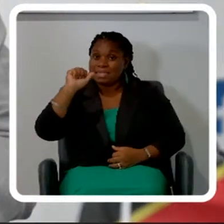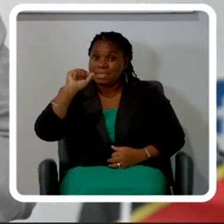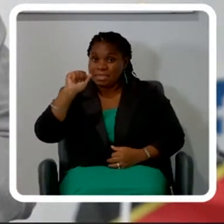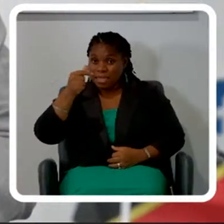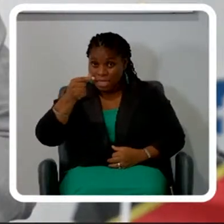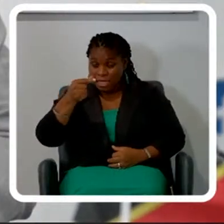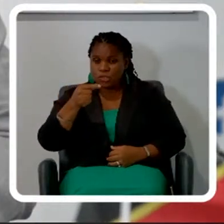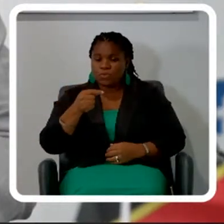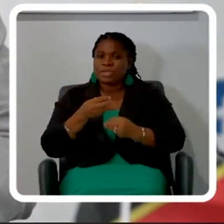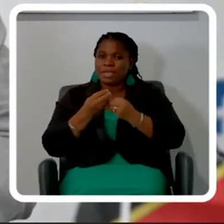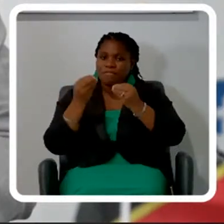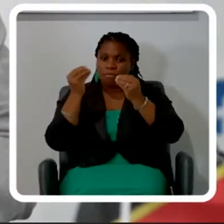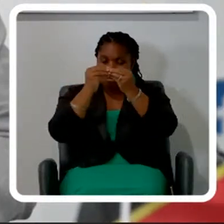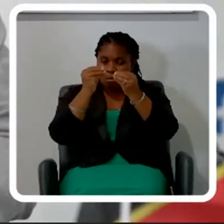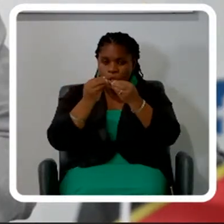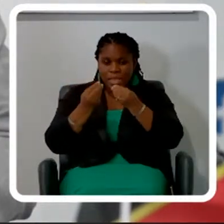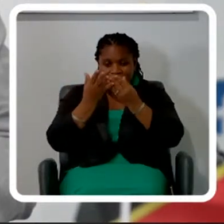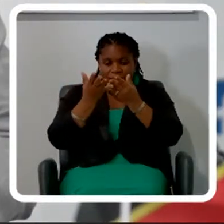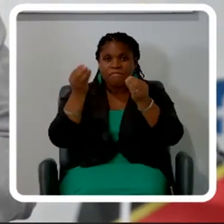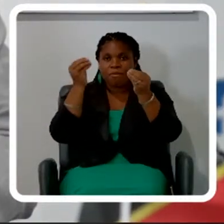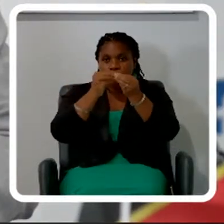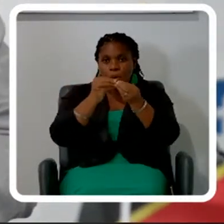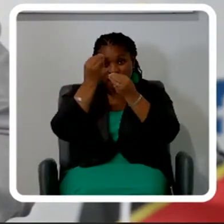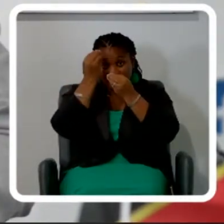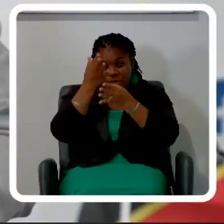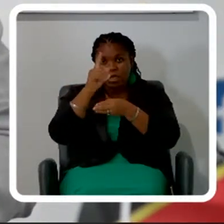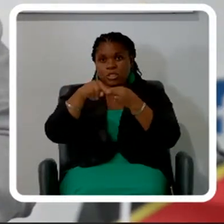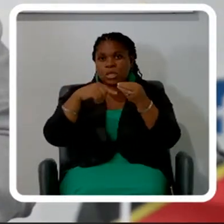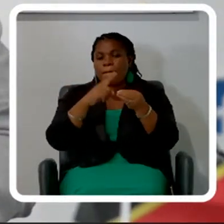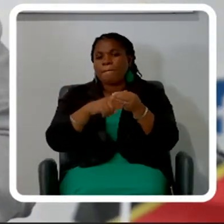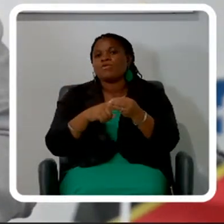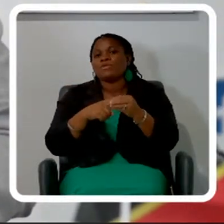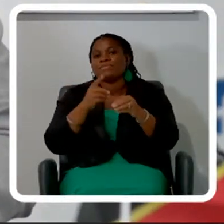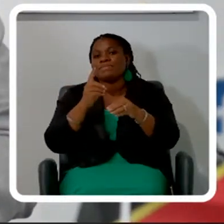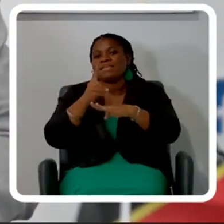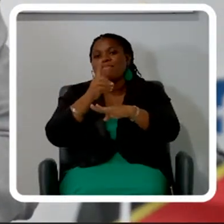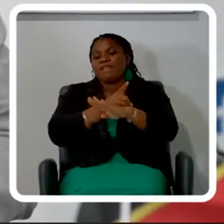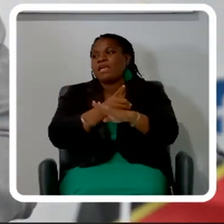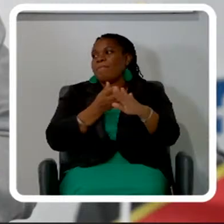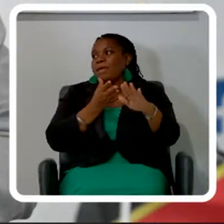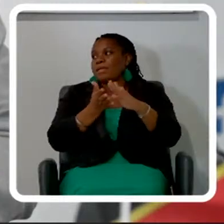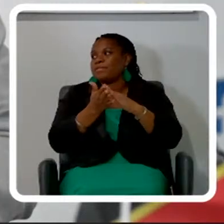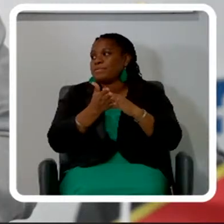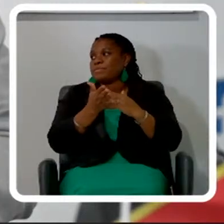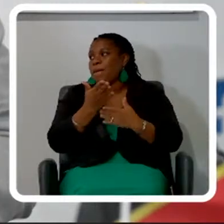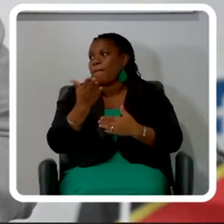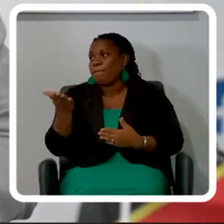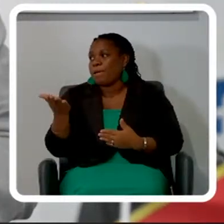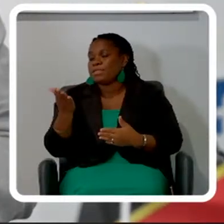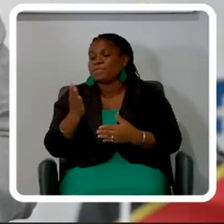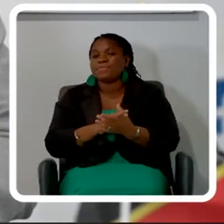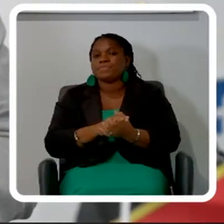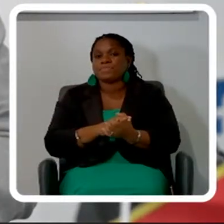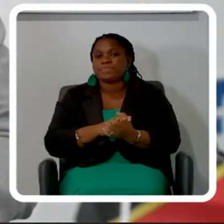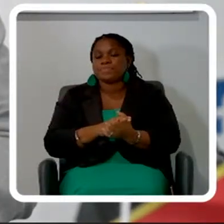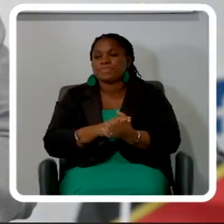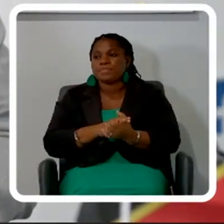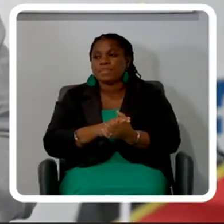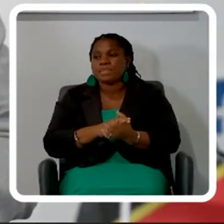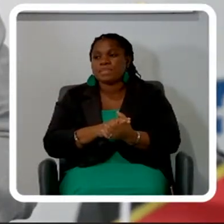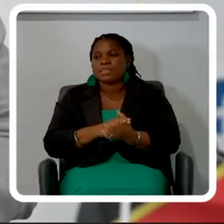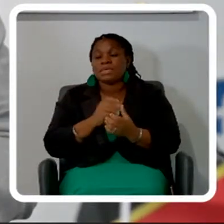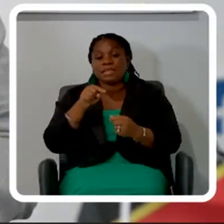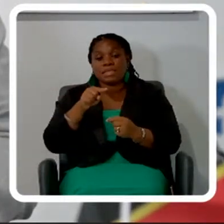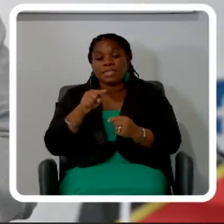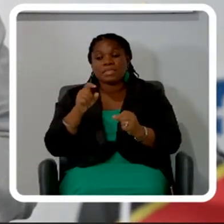because these are specific things, but I can tell you there's the case, And these are specific things. And I would ask